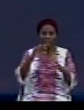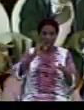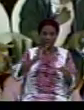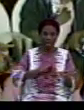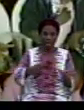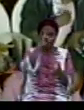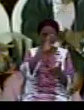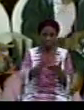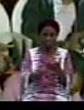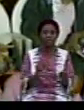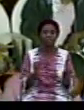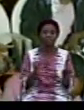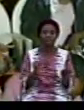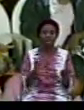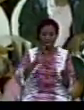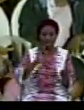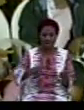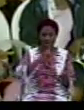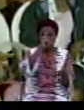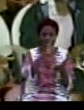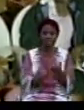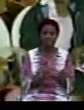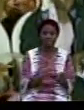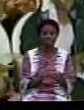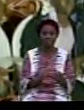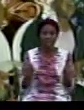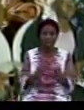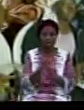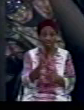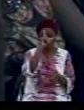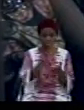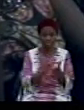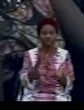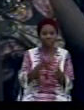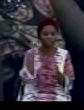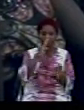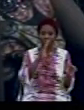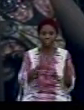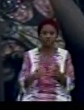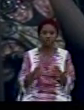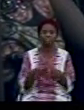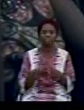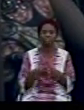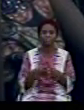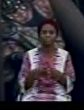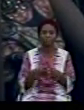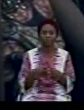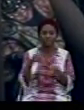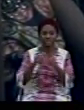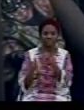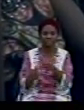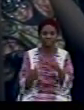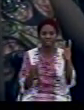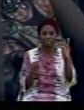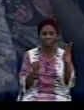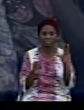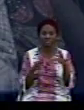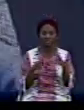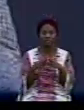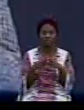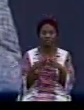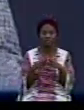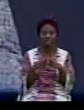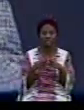I believe. As you believe, it will be done. Look at verse 6. We're told in verse 6,